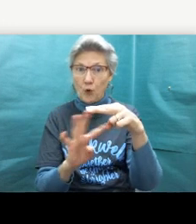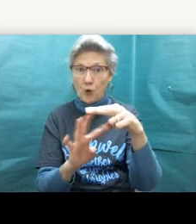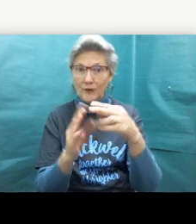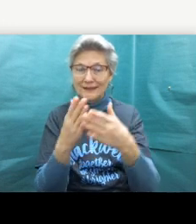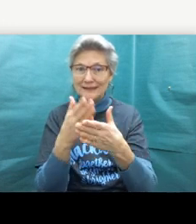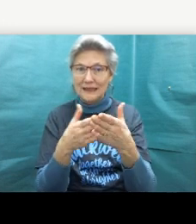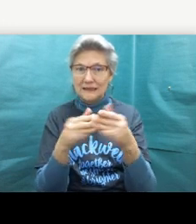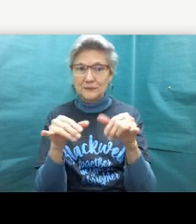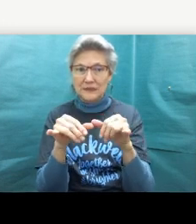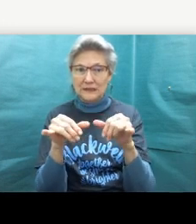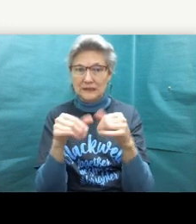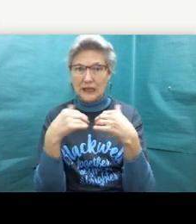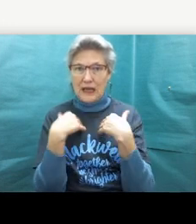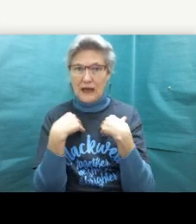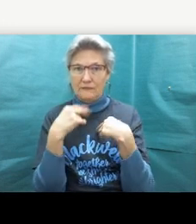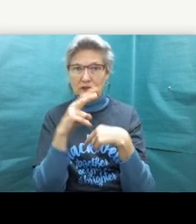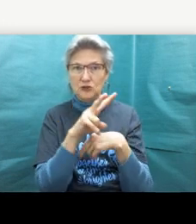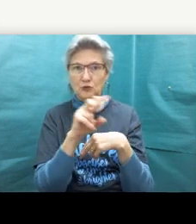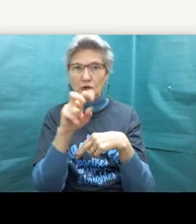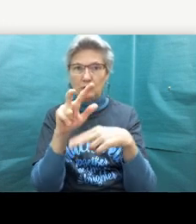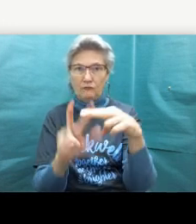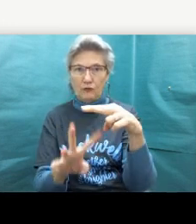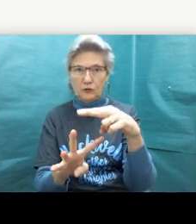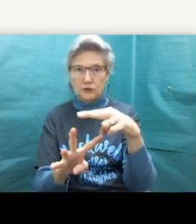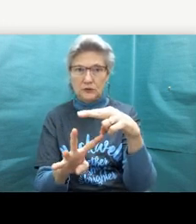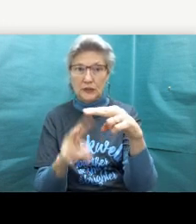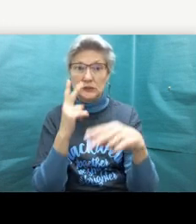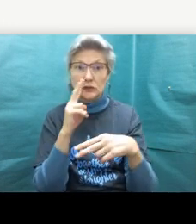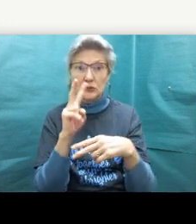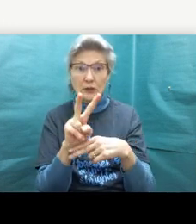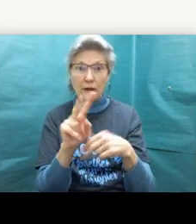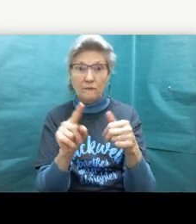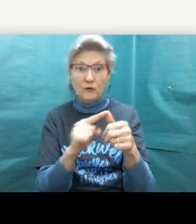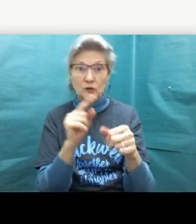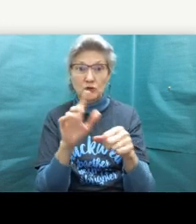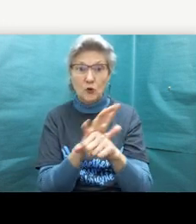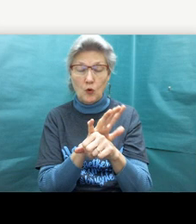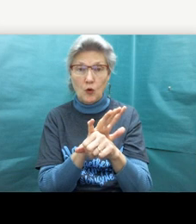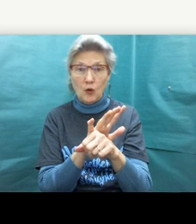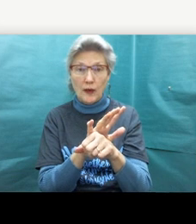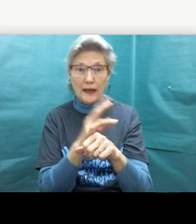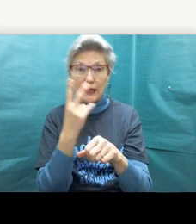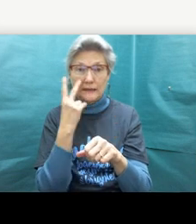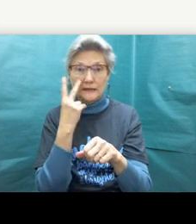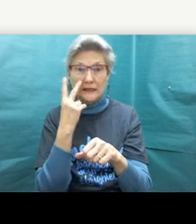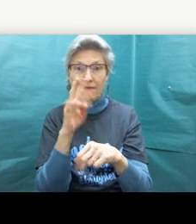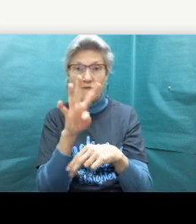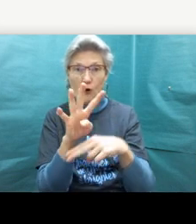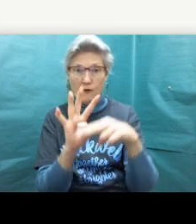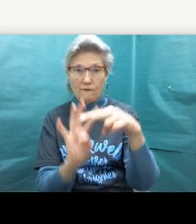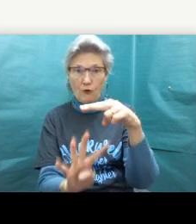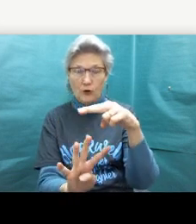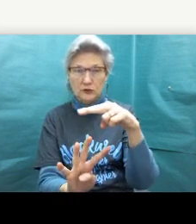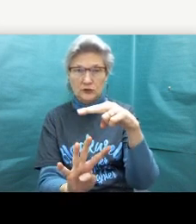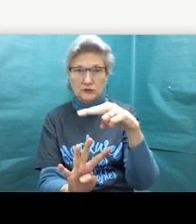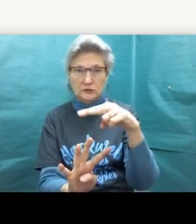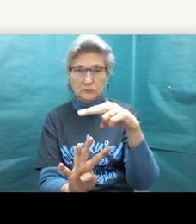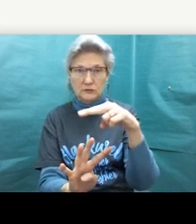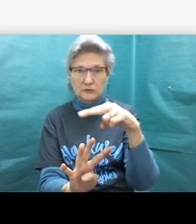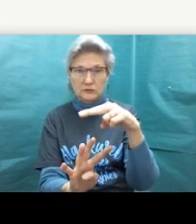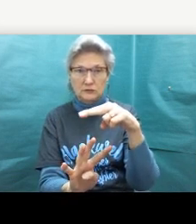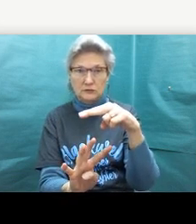pieces there are in 2 3/4. So let's look at our first whole, and I see 4 parts, right? 4